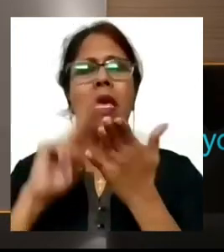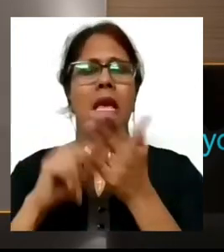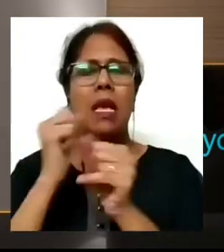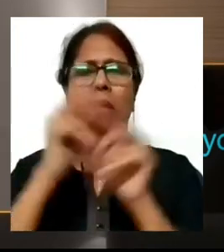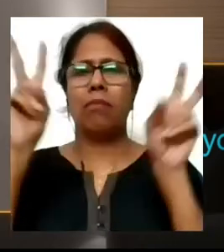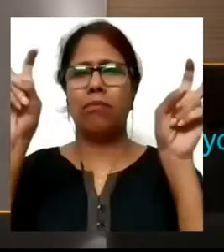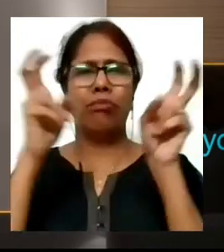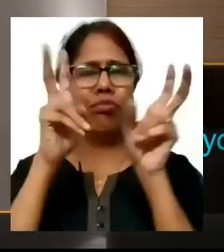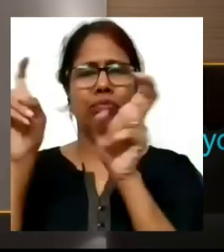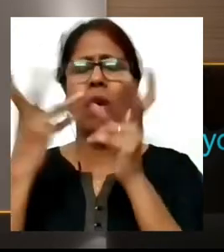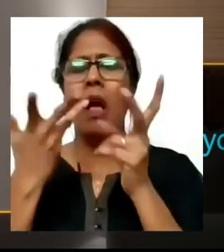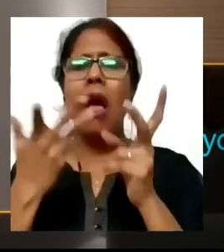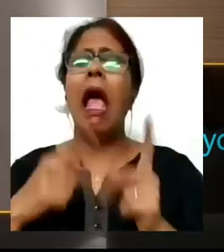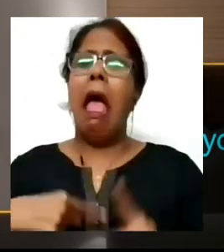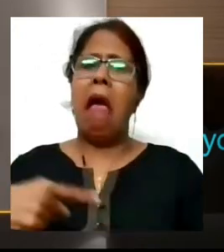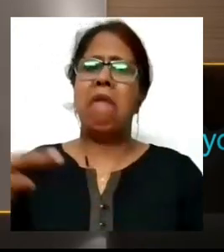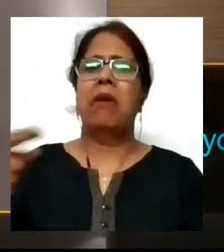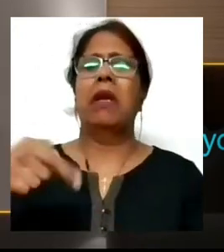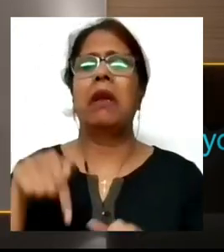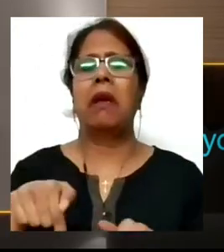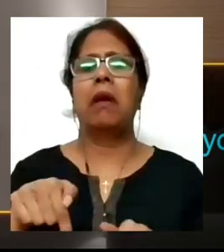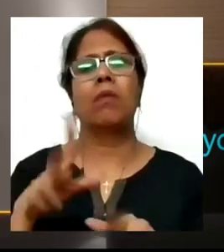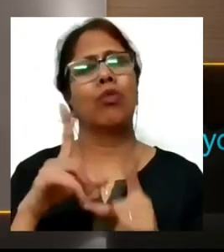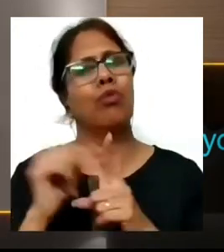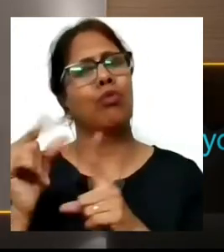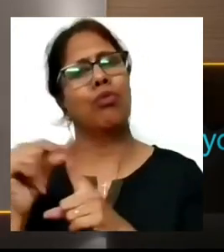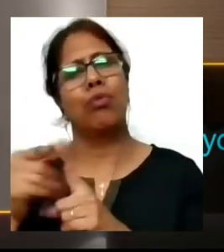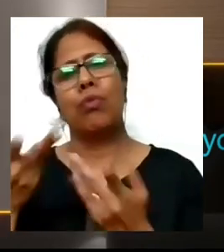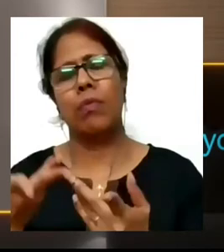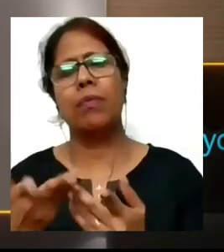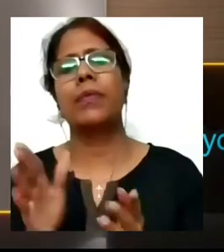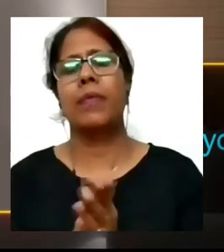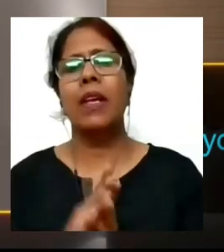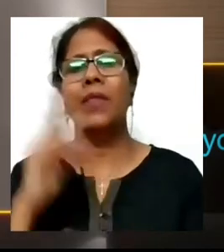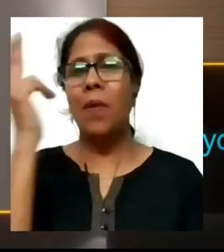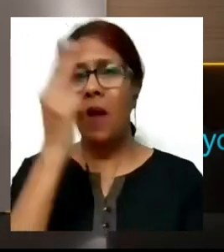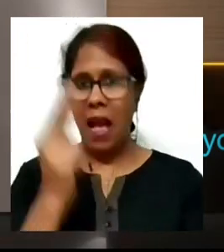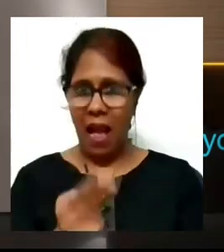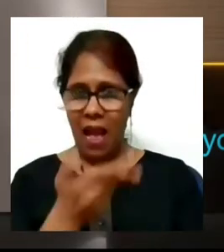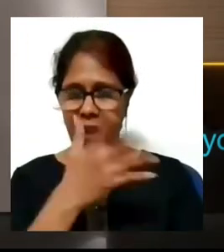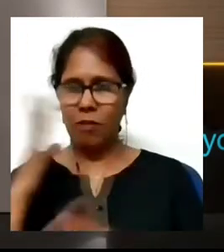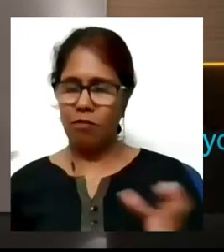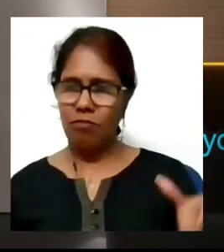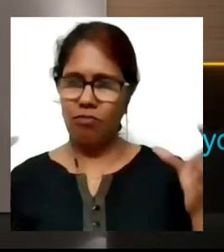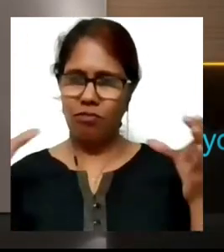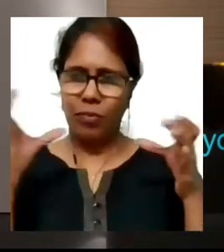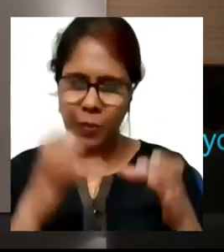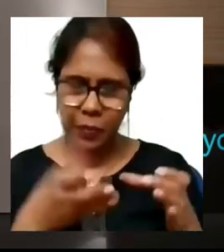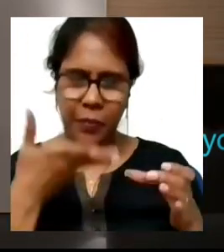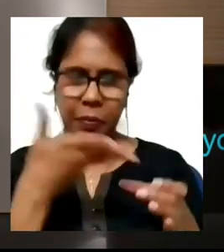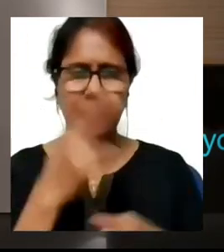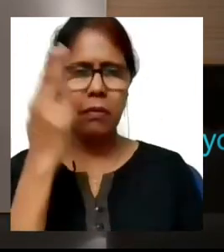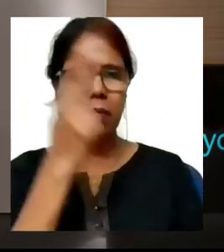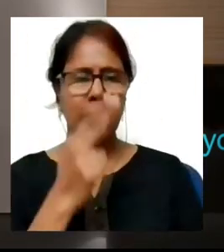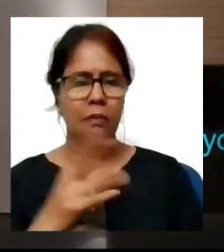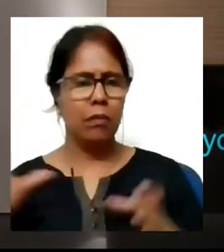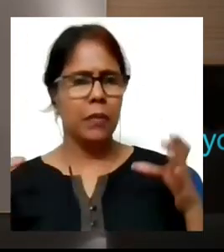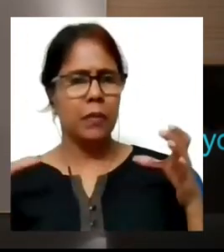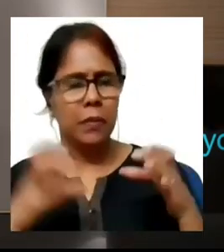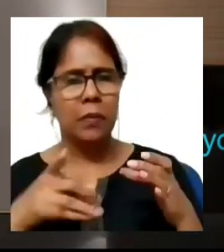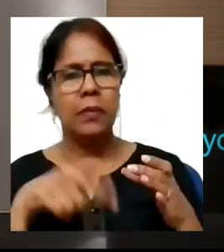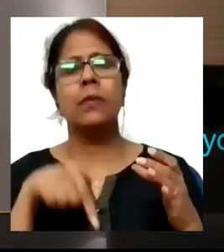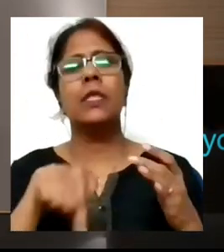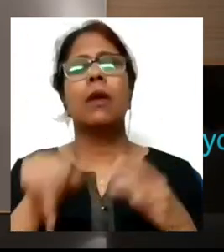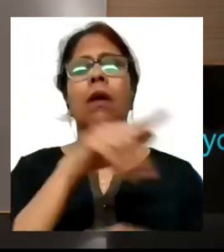Now, where do the arts and well-being come together? I feel they're synonymous